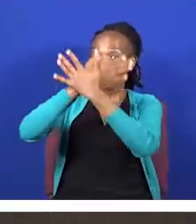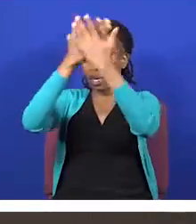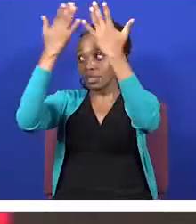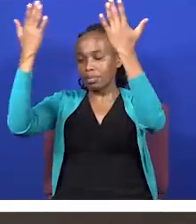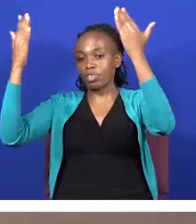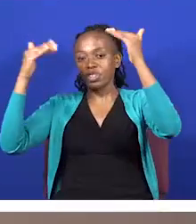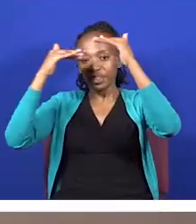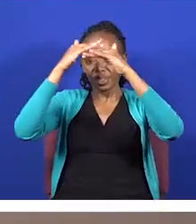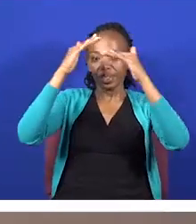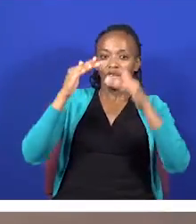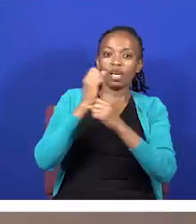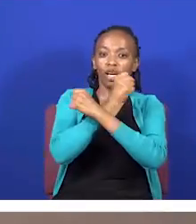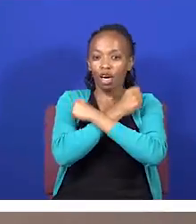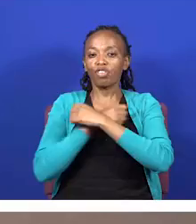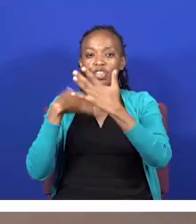above, love reaching out.